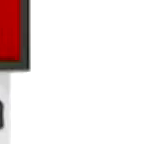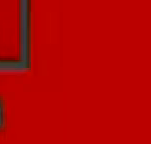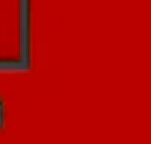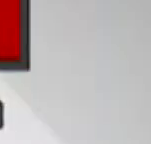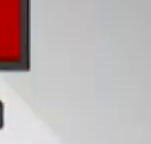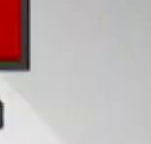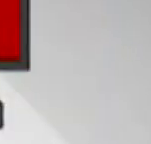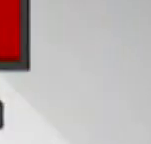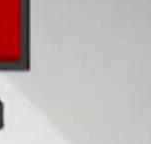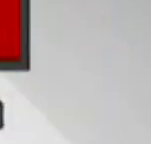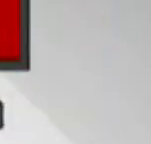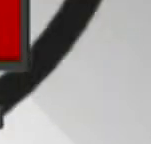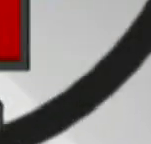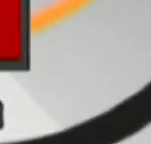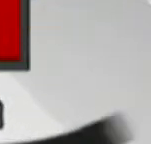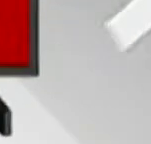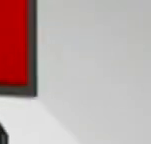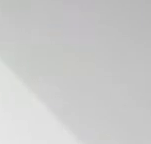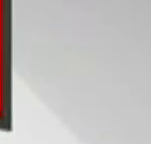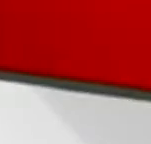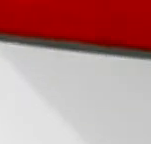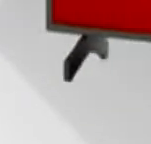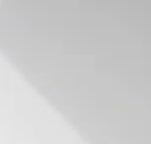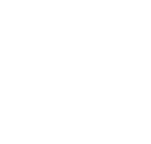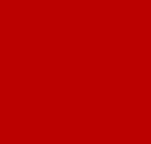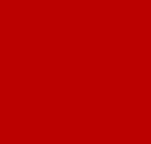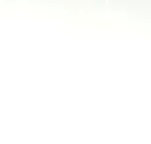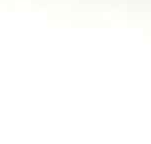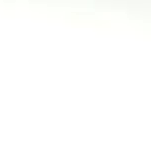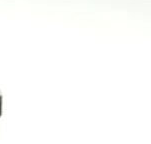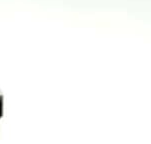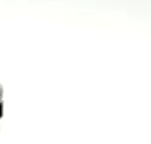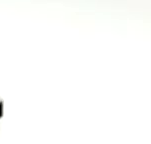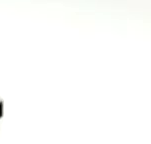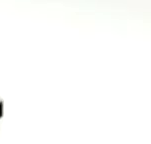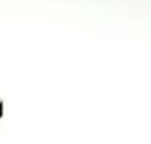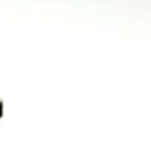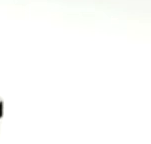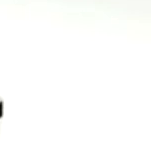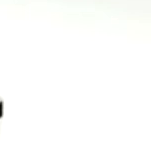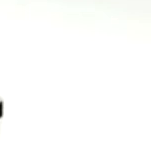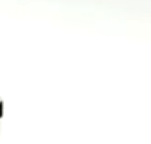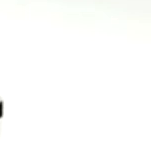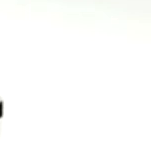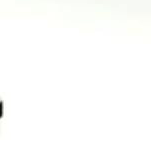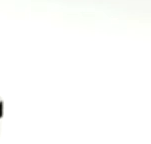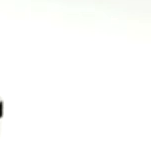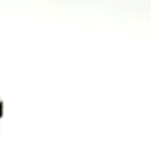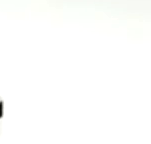Do you have a news story to share with KBC? Get in touch swiftly on email